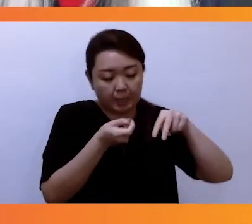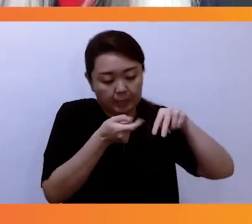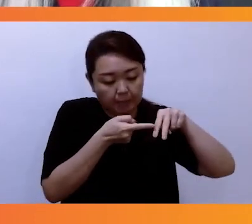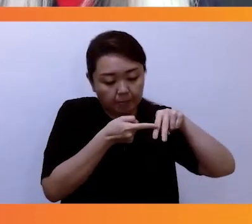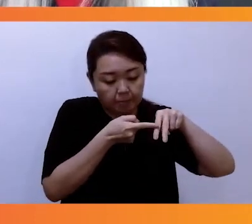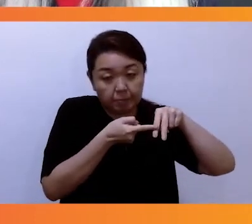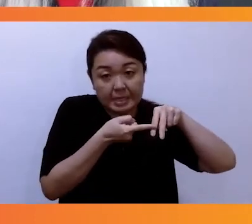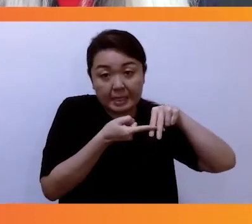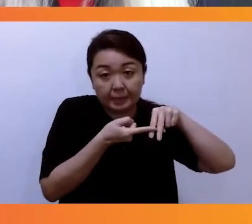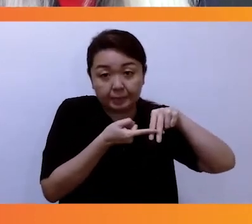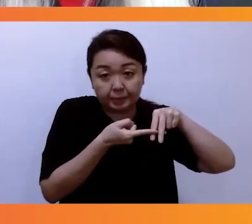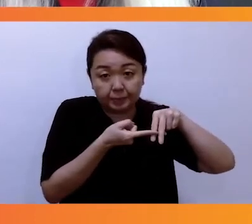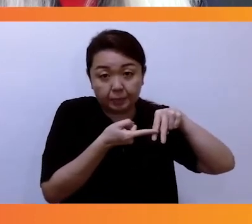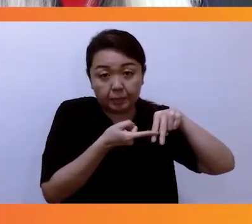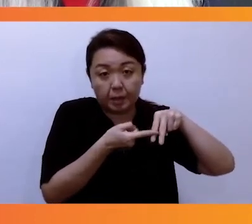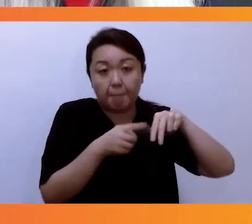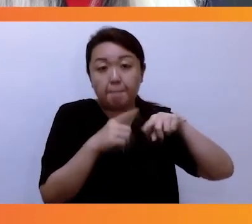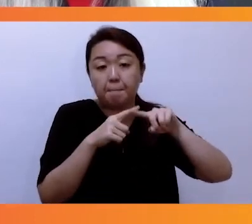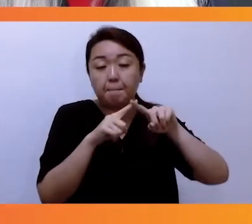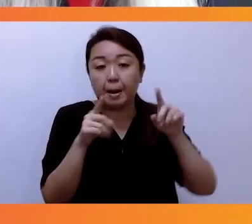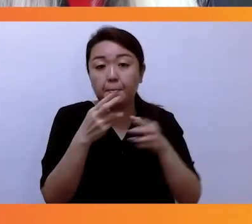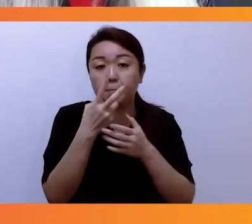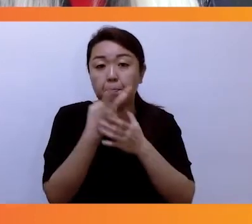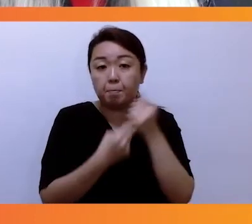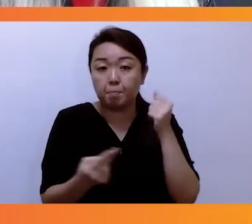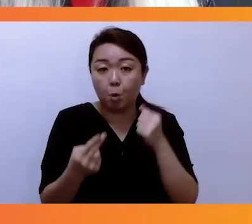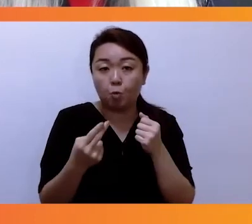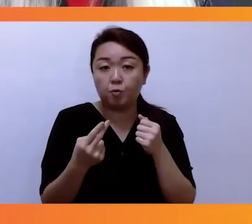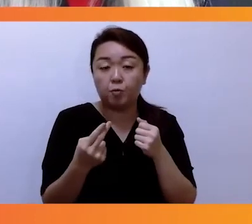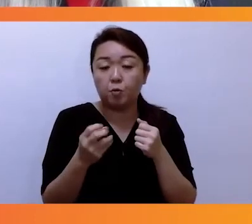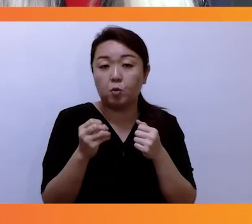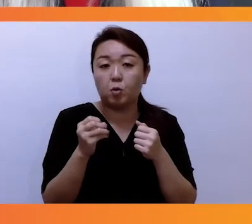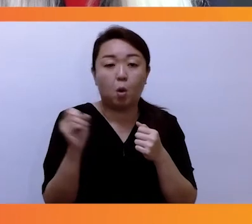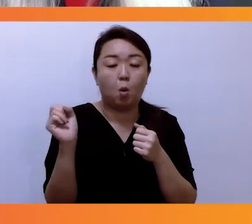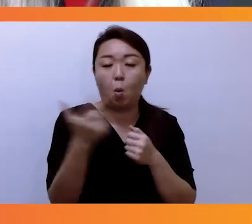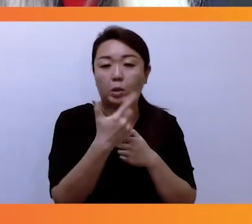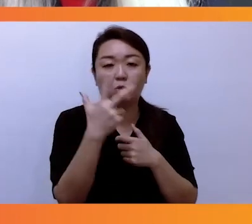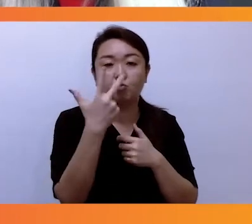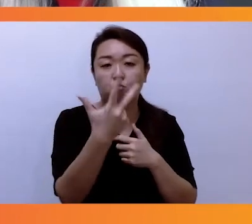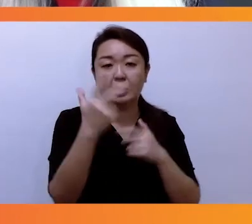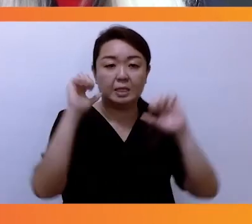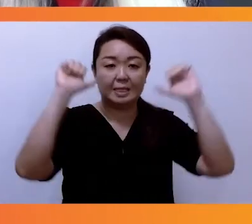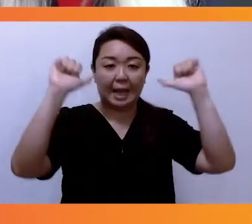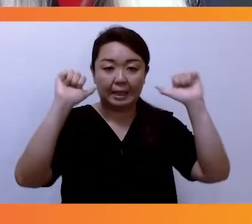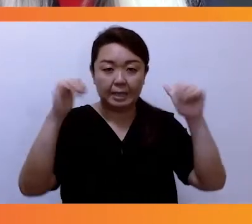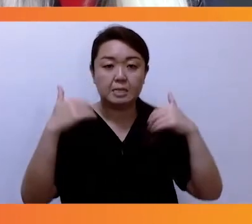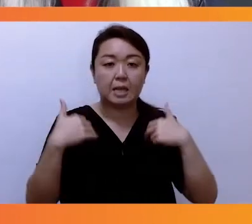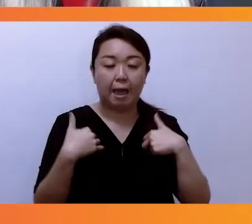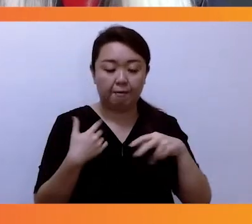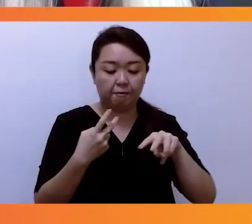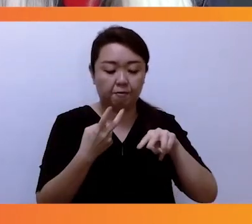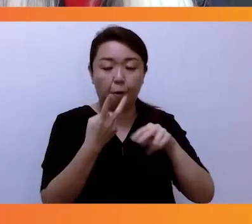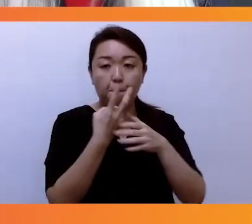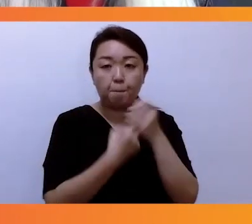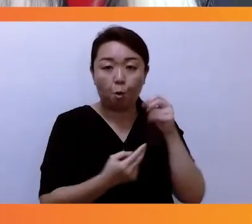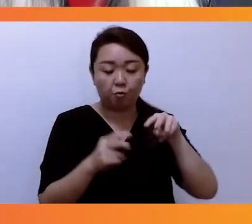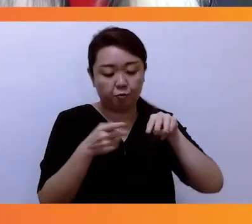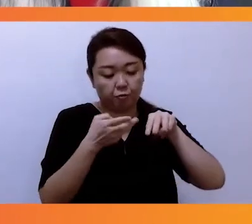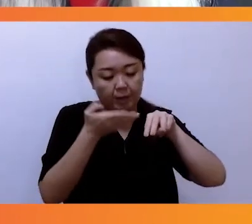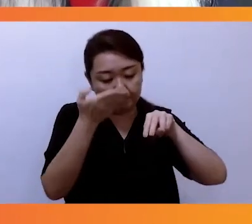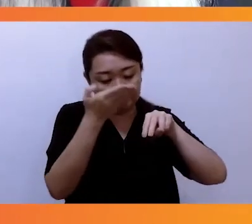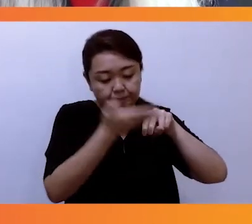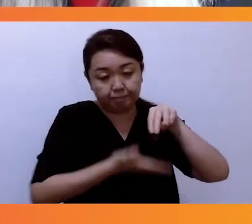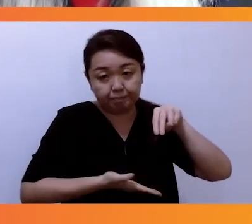just slightly past the kneecap, but again, all three of these athletes have